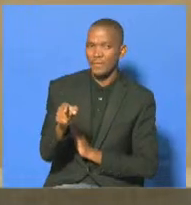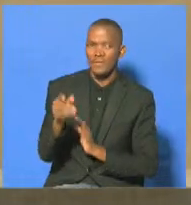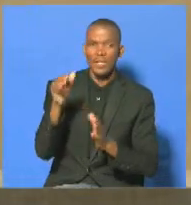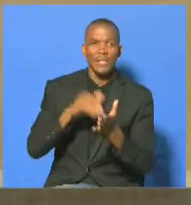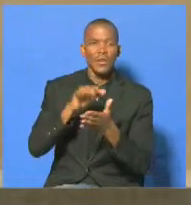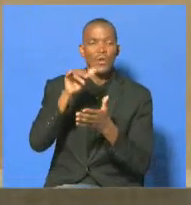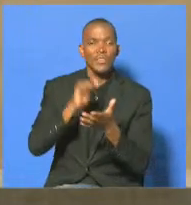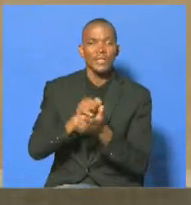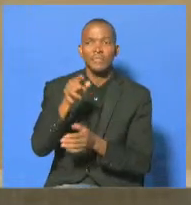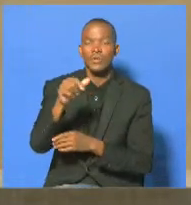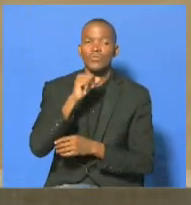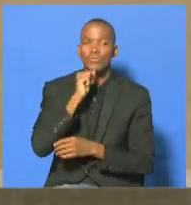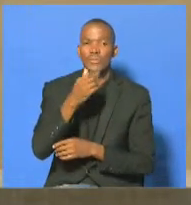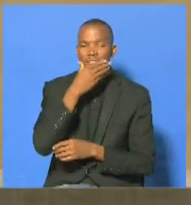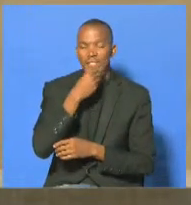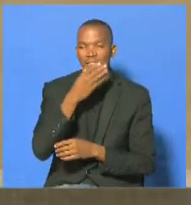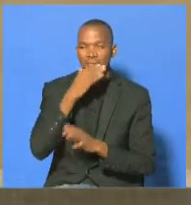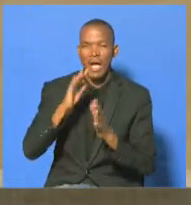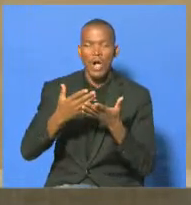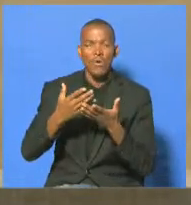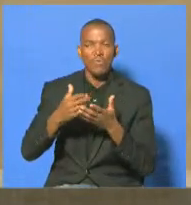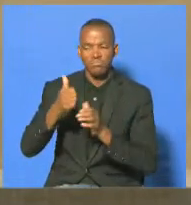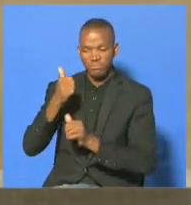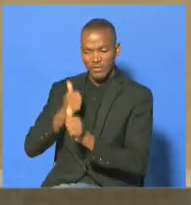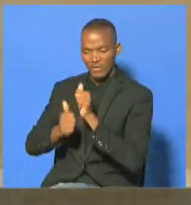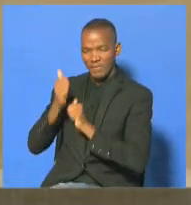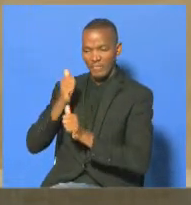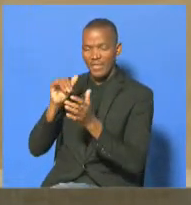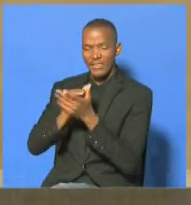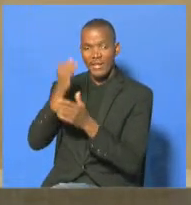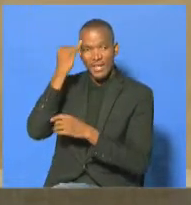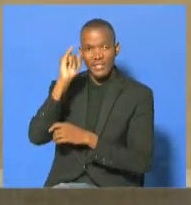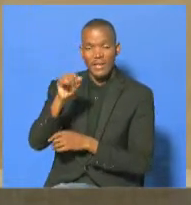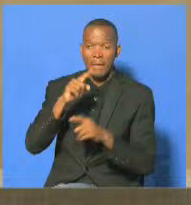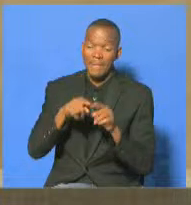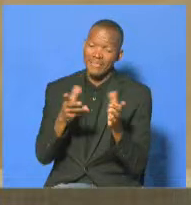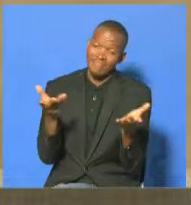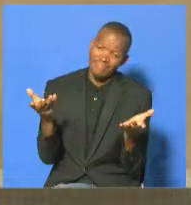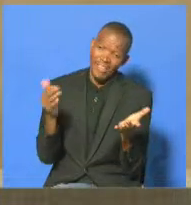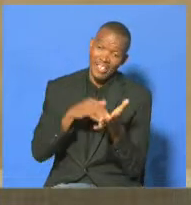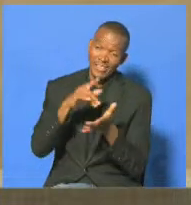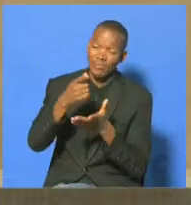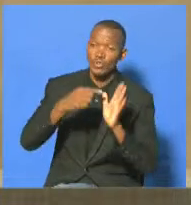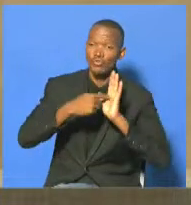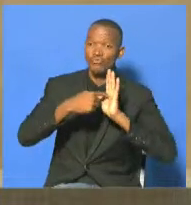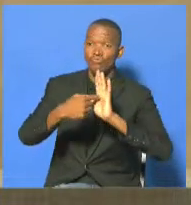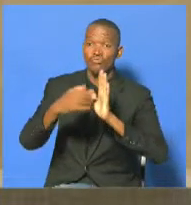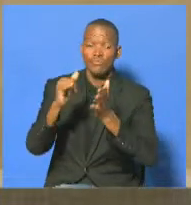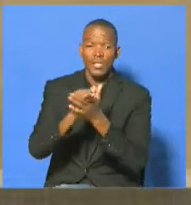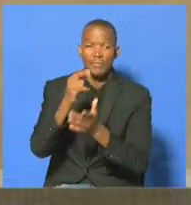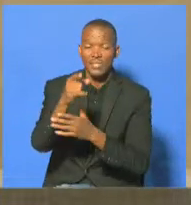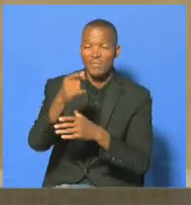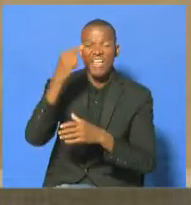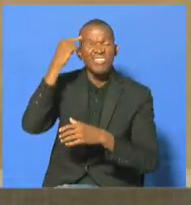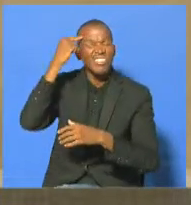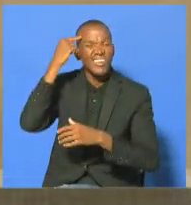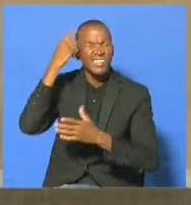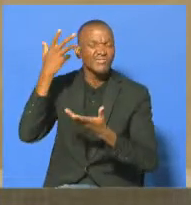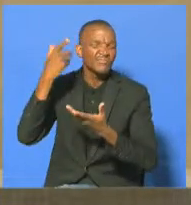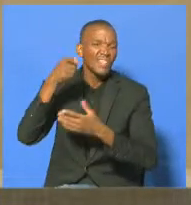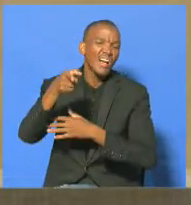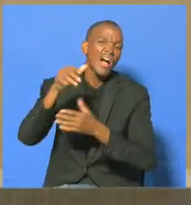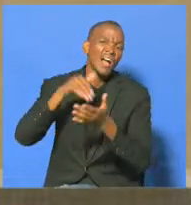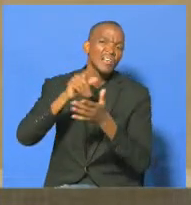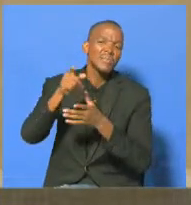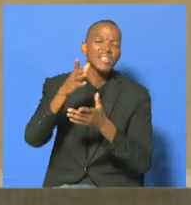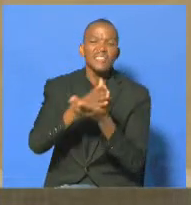no simple task to reverse that perception, not least because it's also reflected in the thinking and actions of